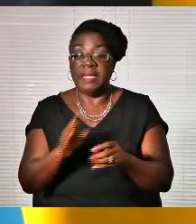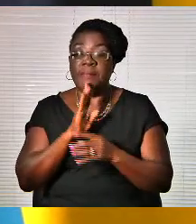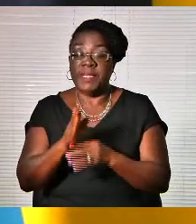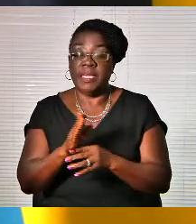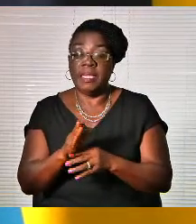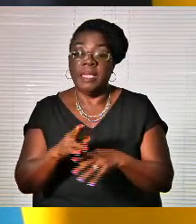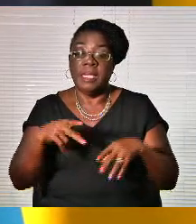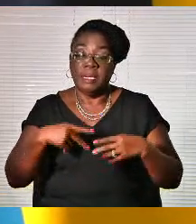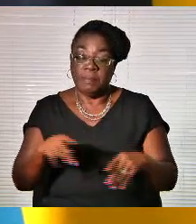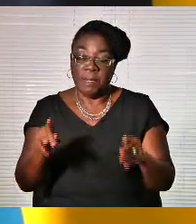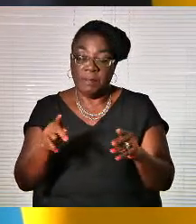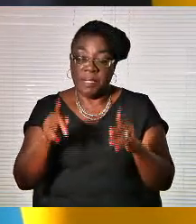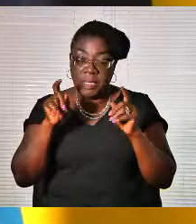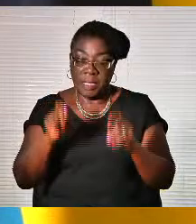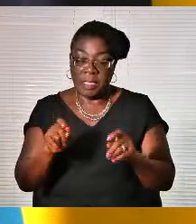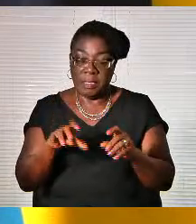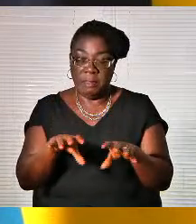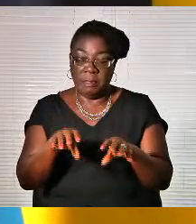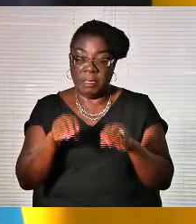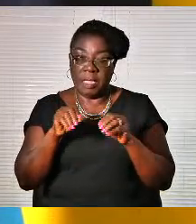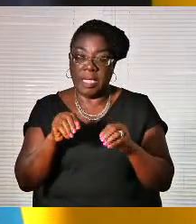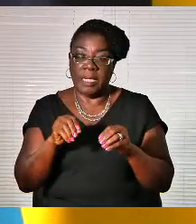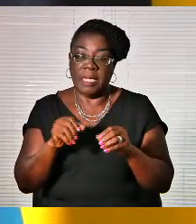get in the mode of,